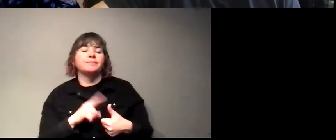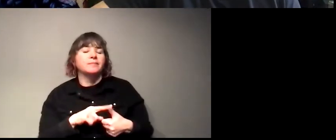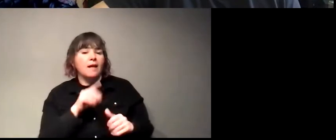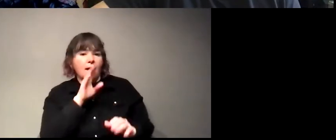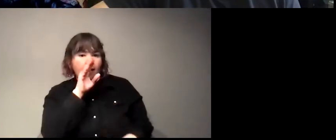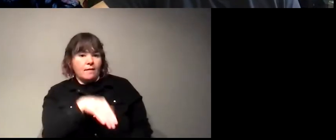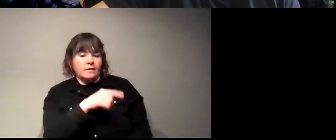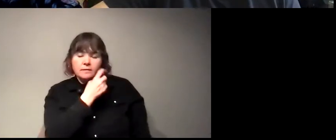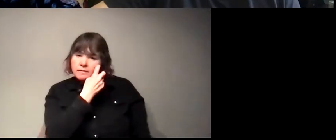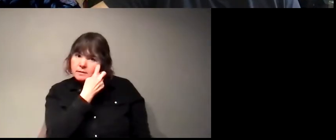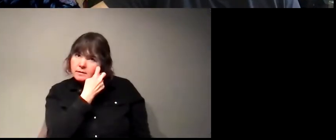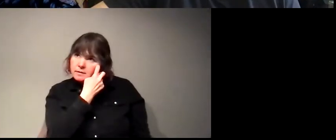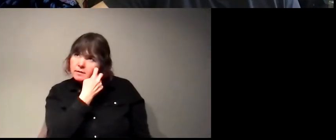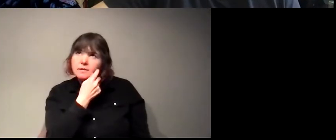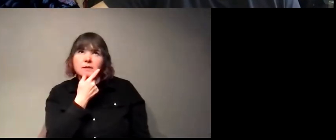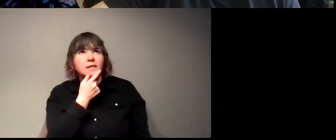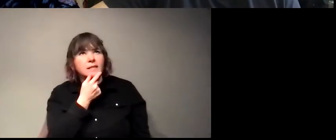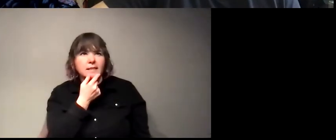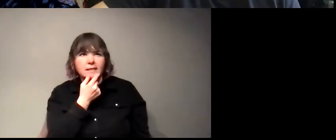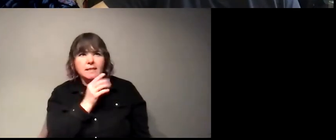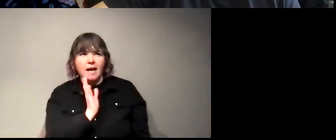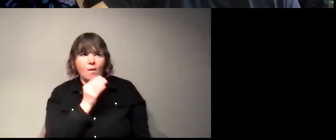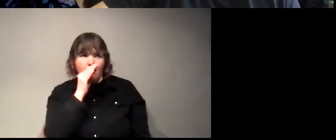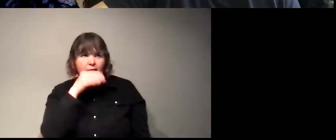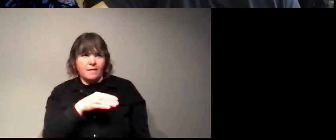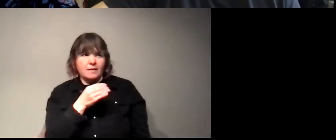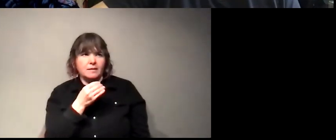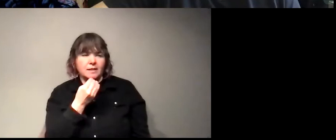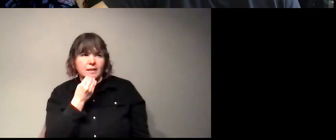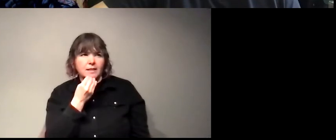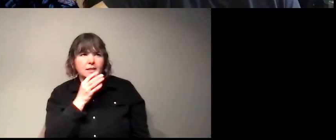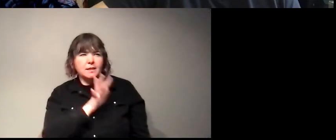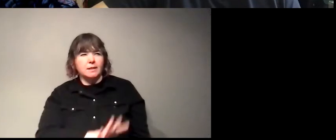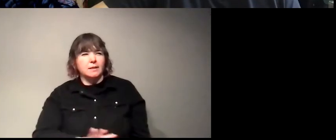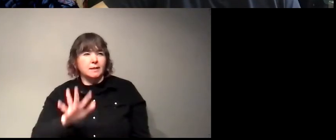elephants, let's see, I believe that our elephants eat somewhere around